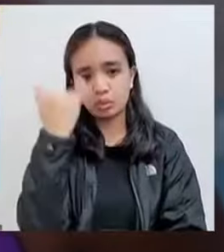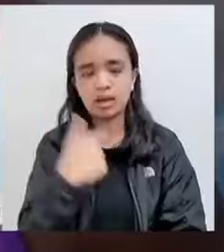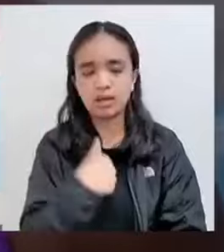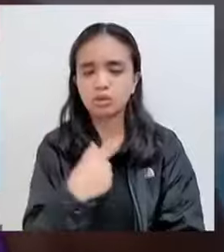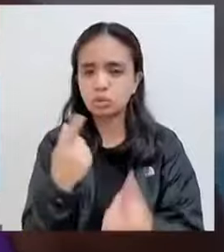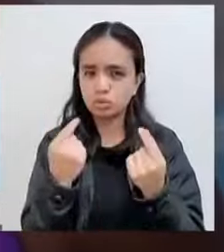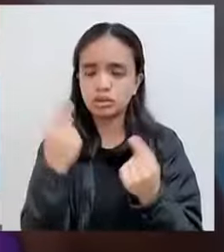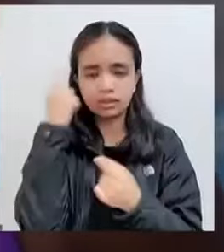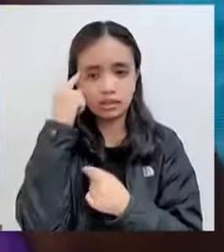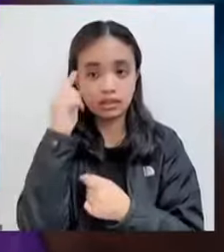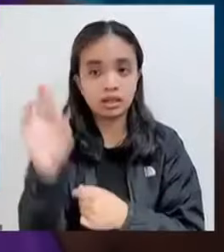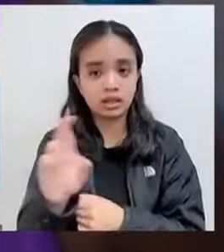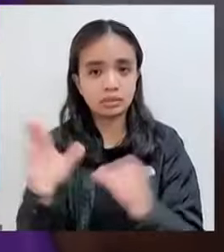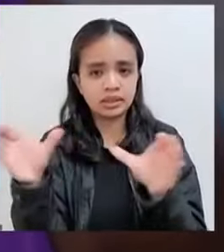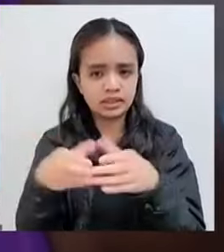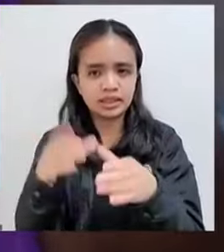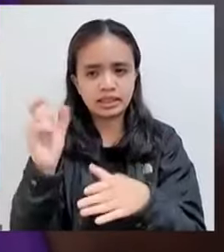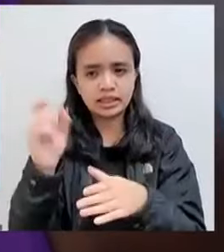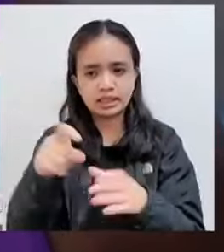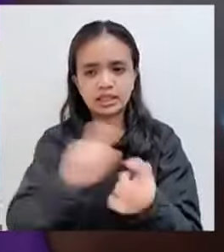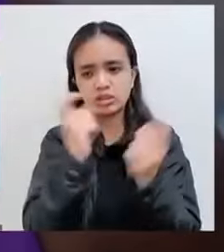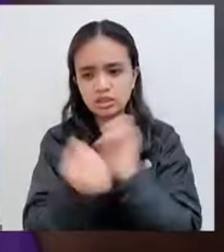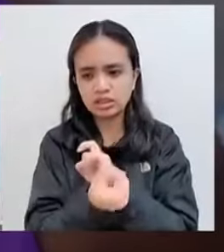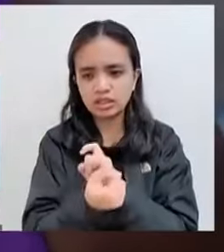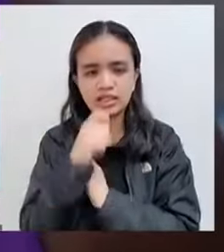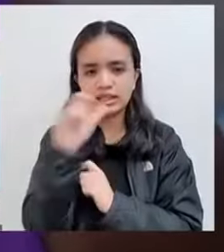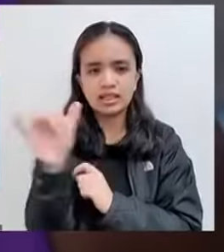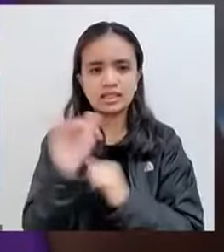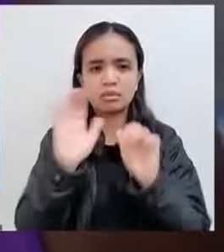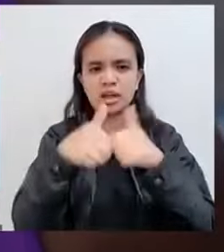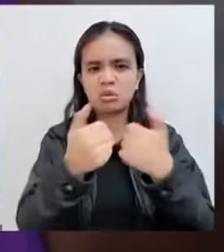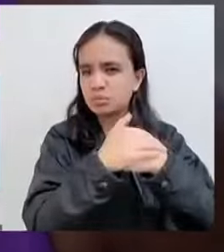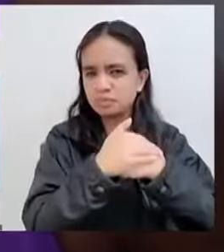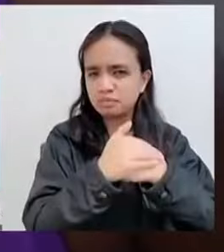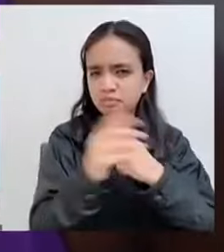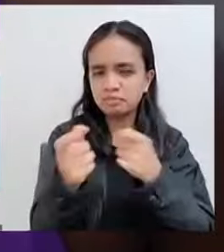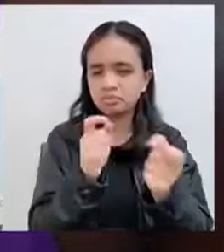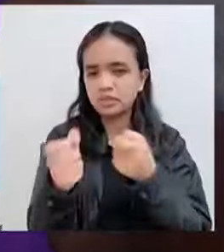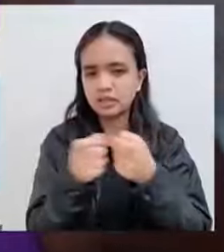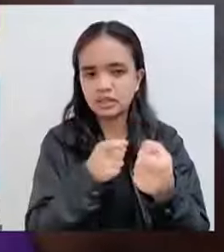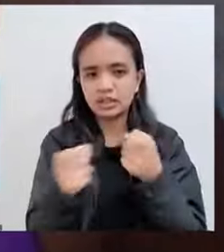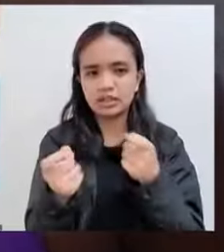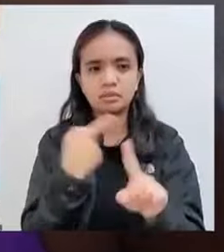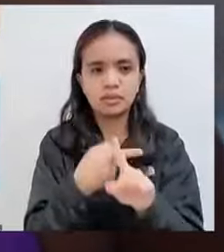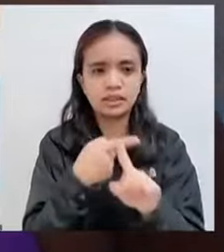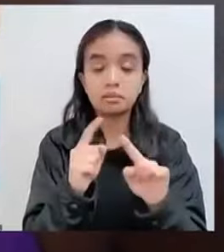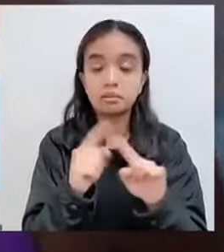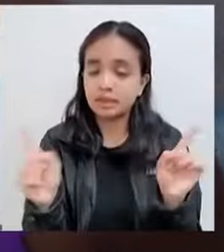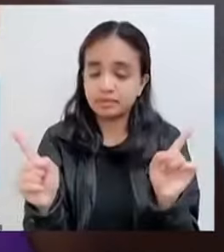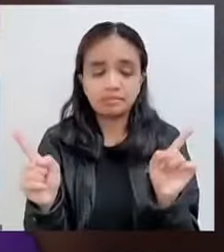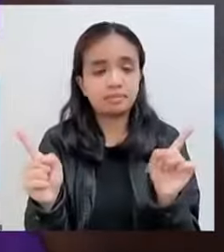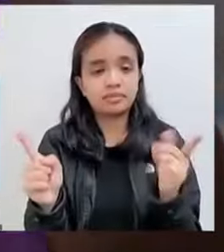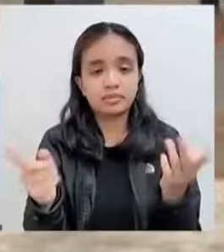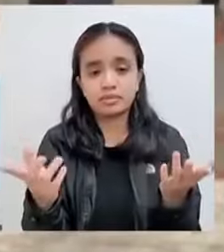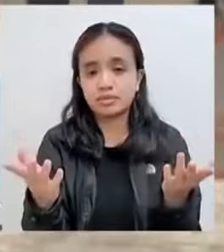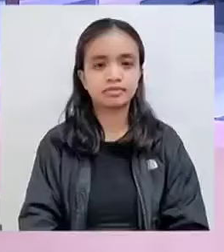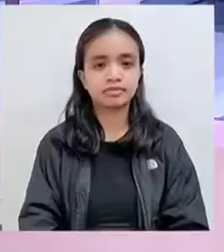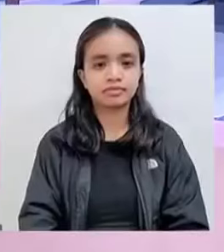sort of reform. I don't think the way that Trump's carrying the party is a positive route forward, but I'm not going to be surprised when it's Trump and